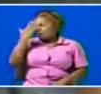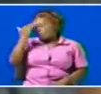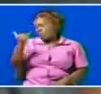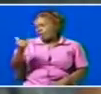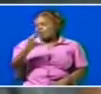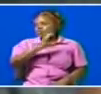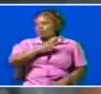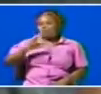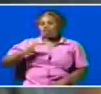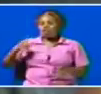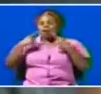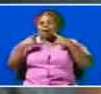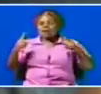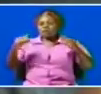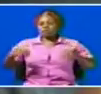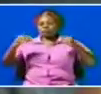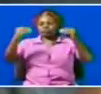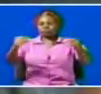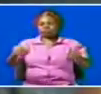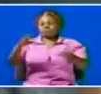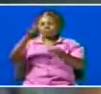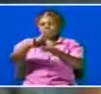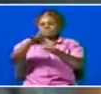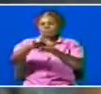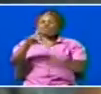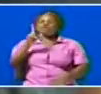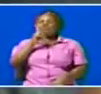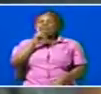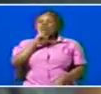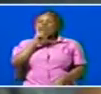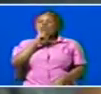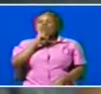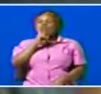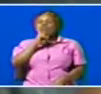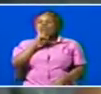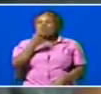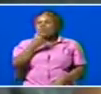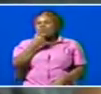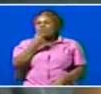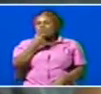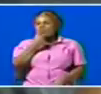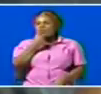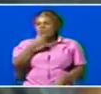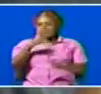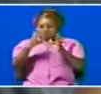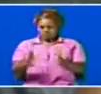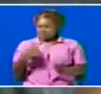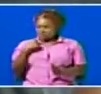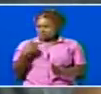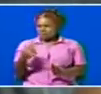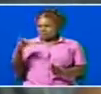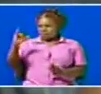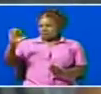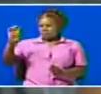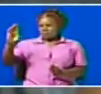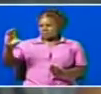IEBC announced that it had put off the voting that had been set to take place tomorrow in Luo Nyanza. And as Chris Thyro reports, the